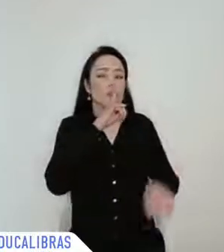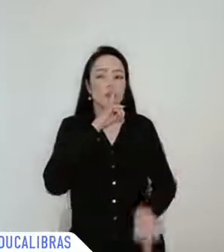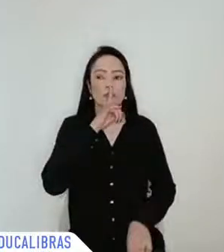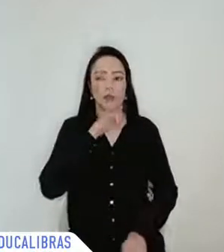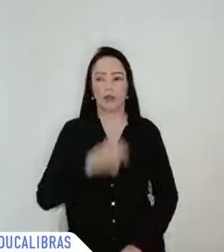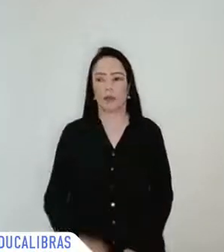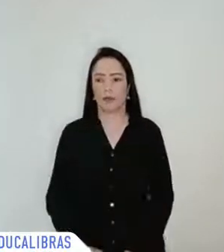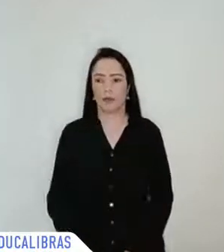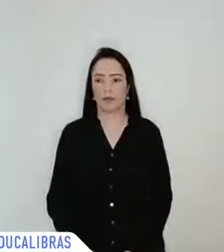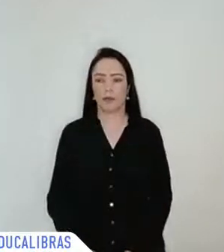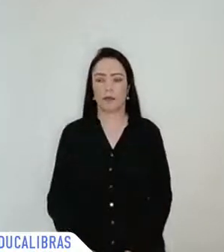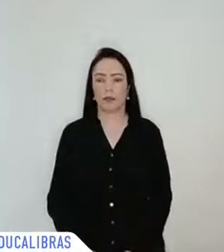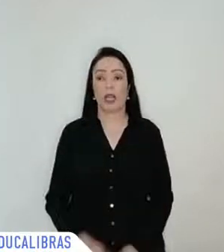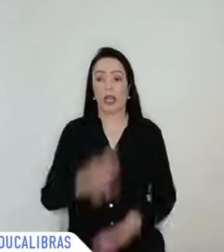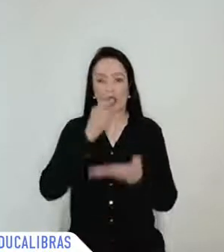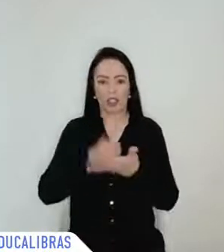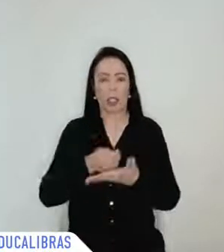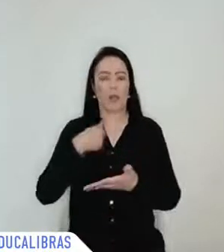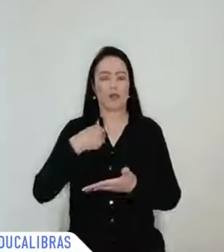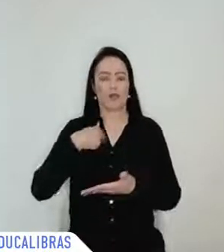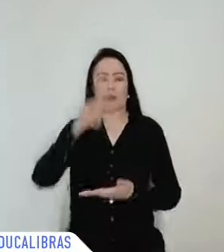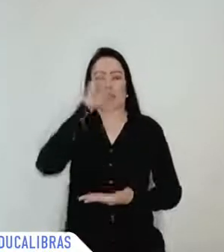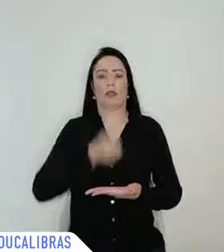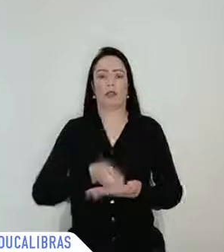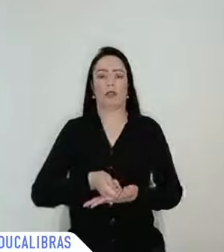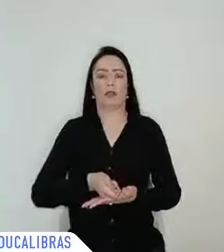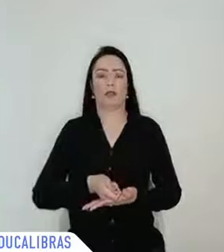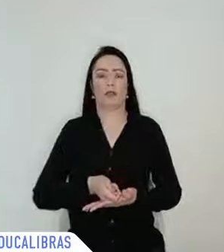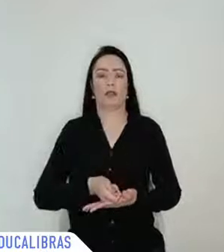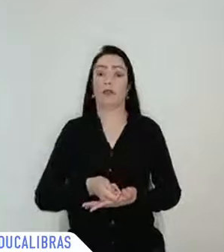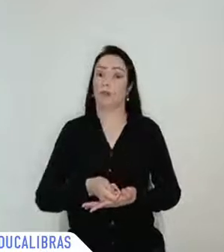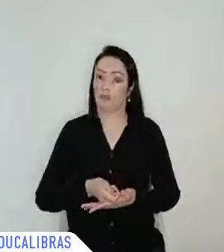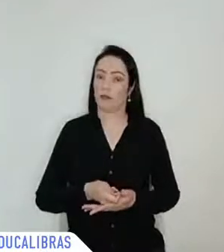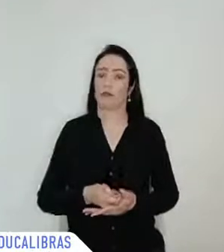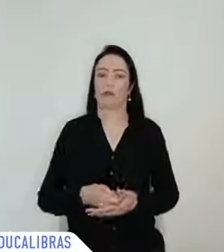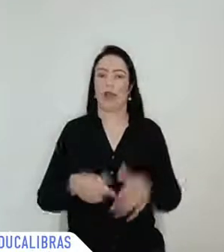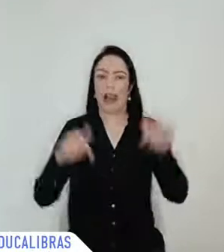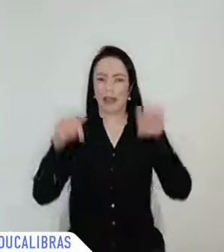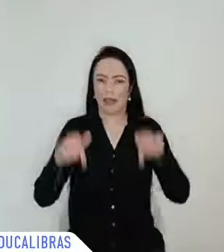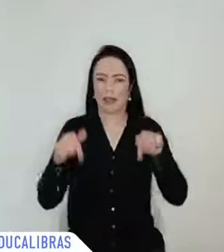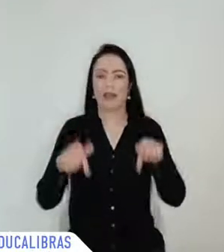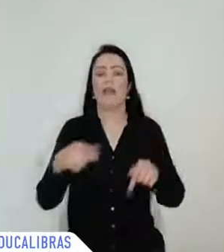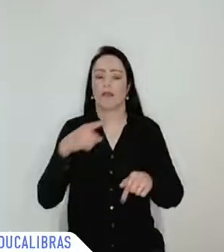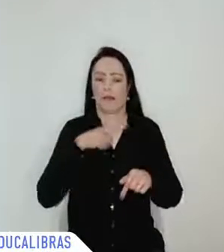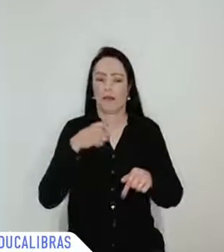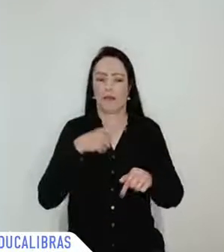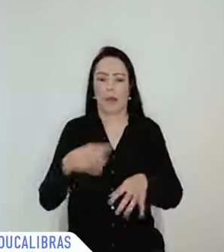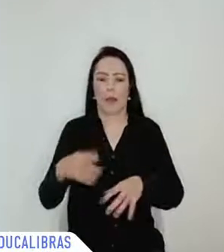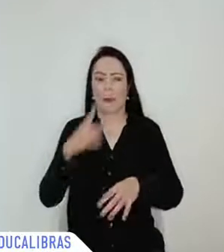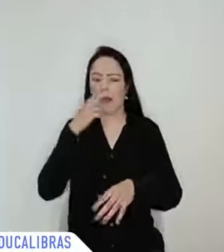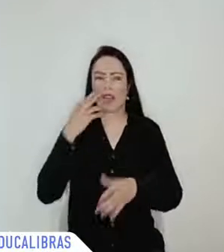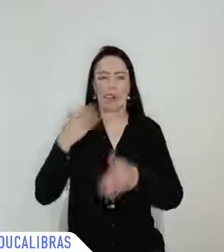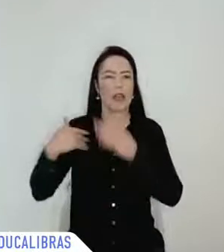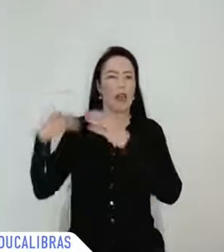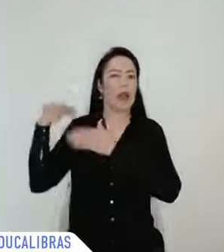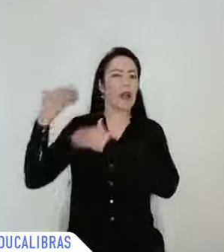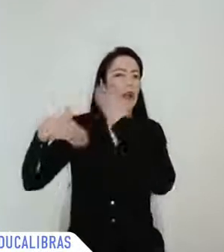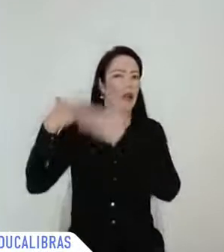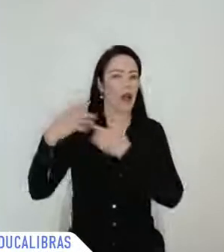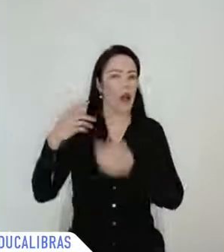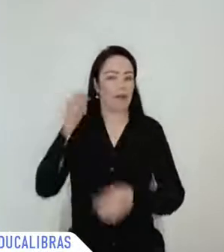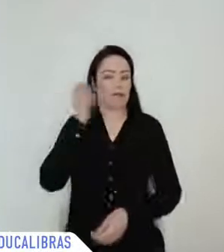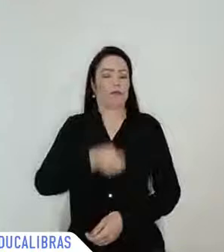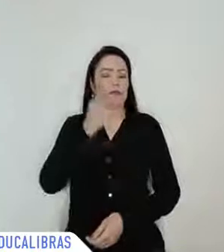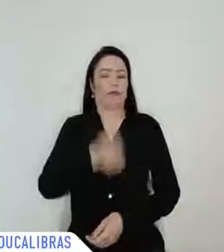the voices and decide on behalf of everyone. And today, and here,